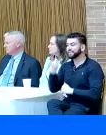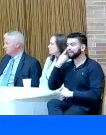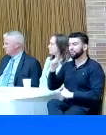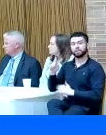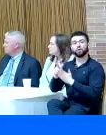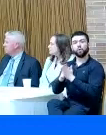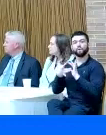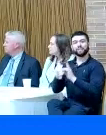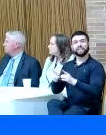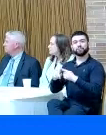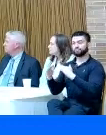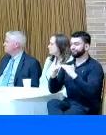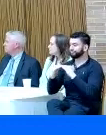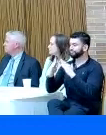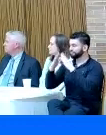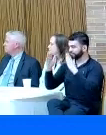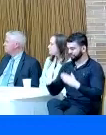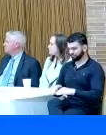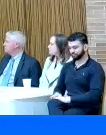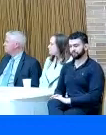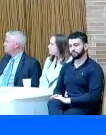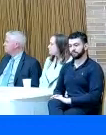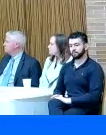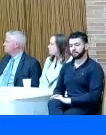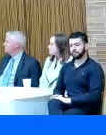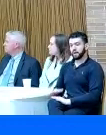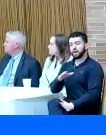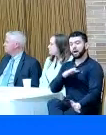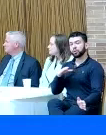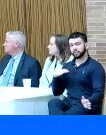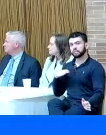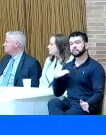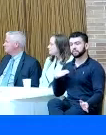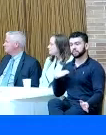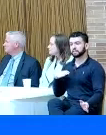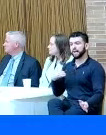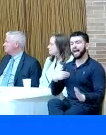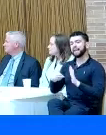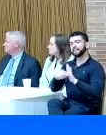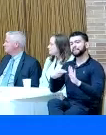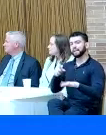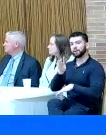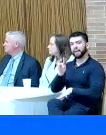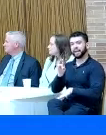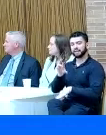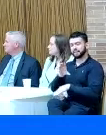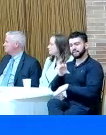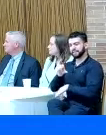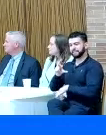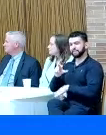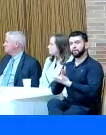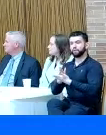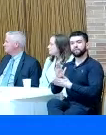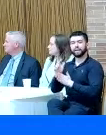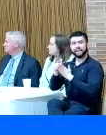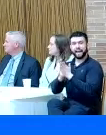law originally enacted Congress as the title a Civil Rights Act of 1968